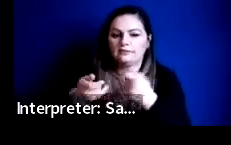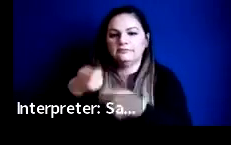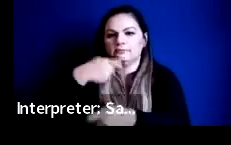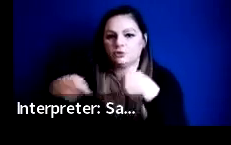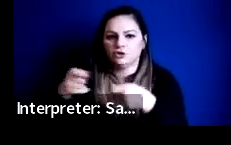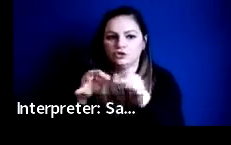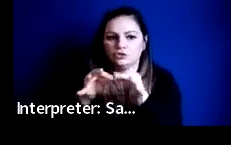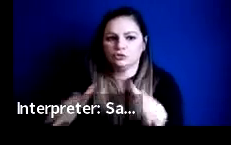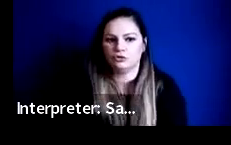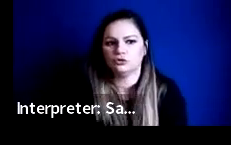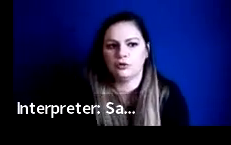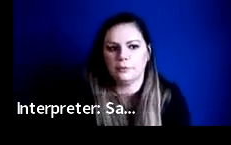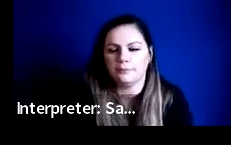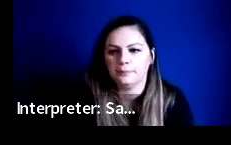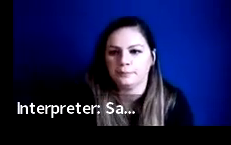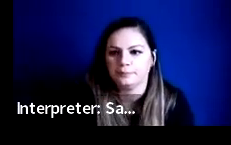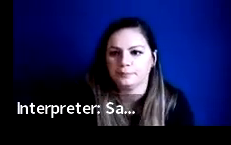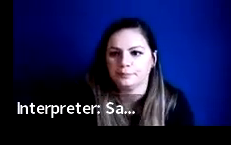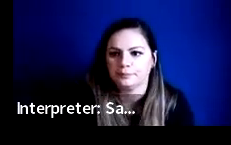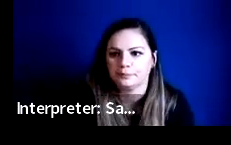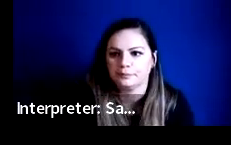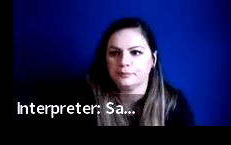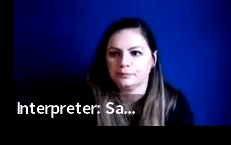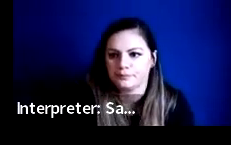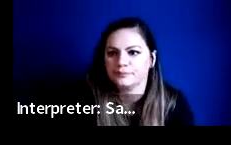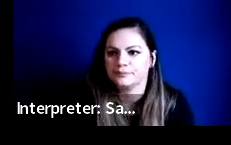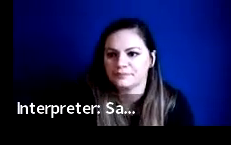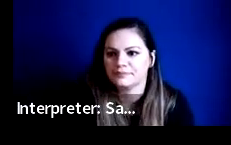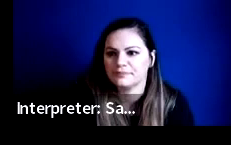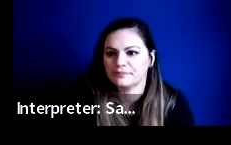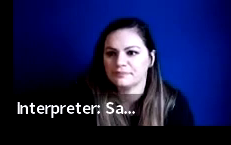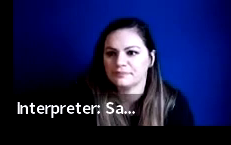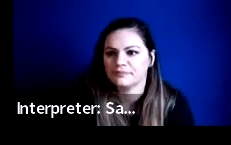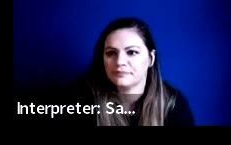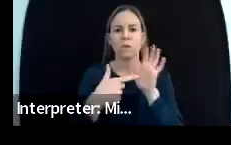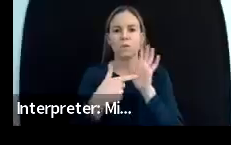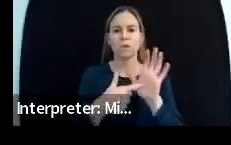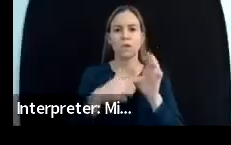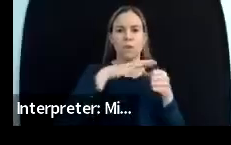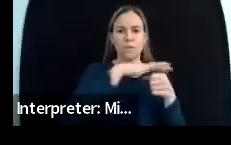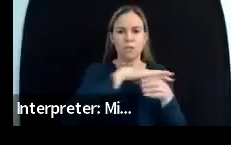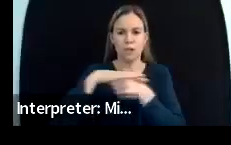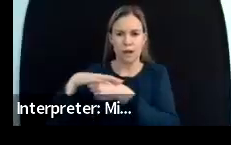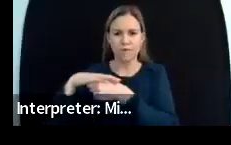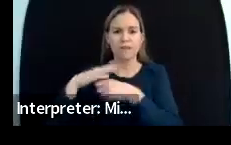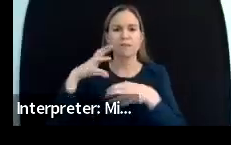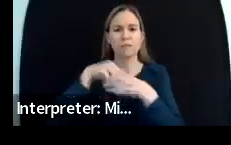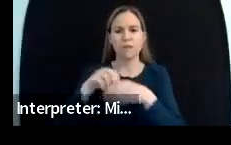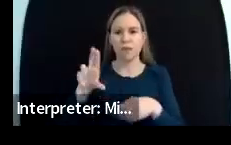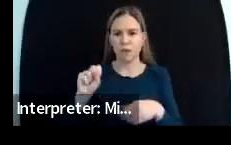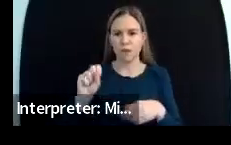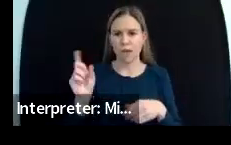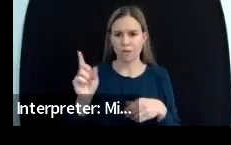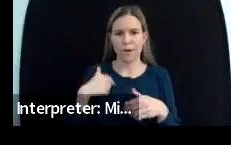buprenorphine. And then here are the geographic areas in the United States with the highest need for buprenorphine